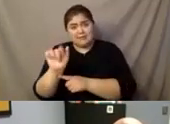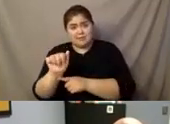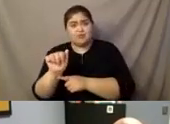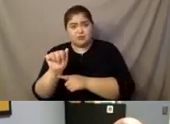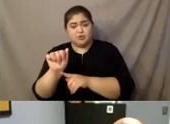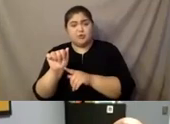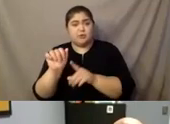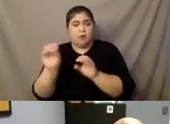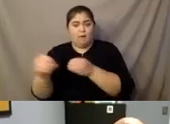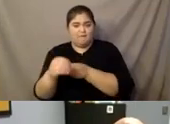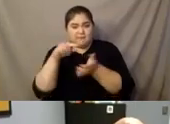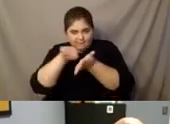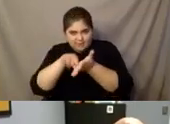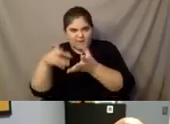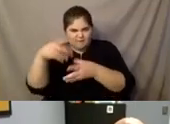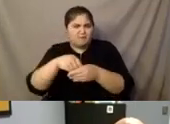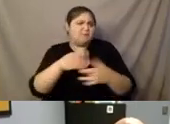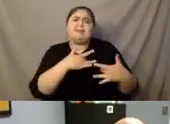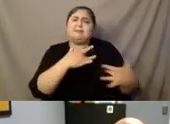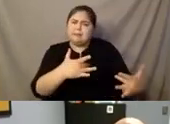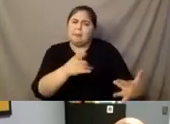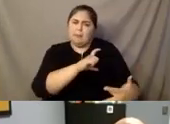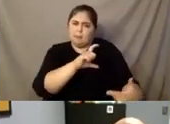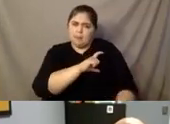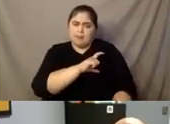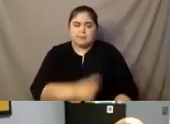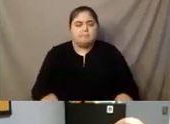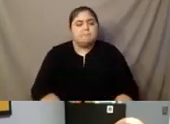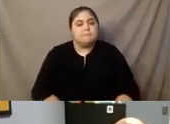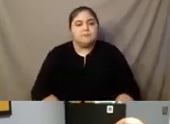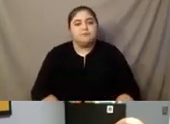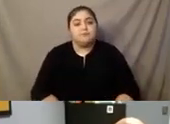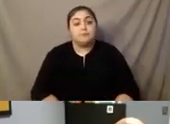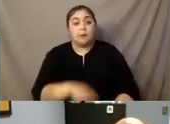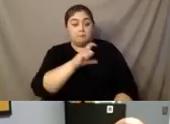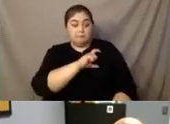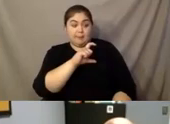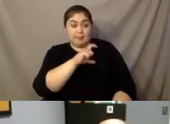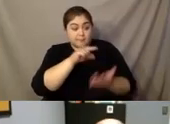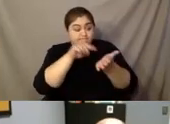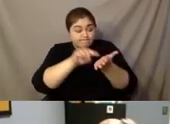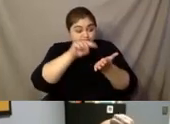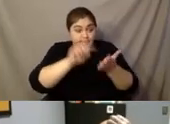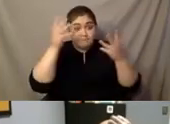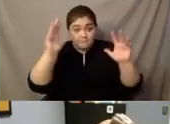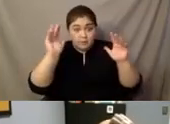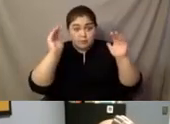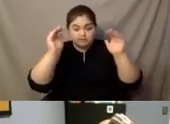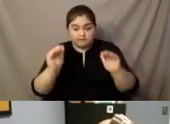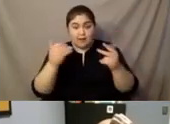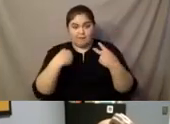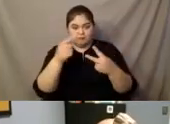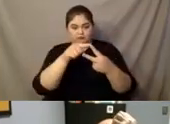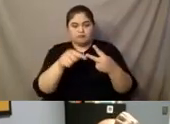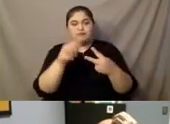office investigation, but most of the time it's the police. After the police investigate, they can either